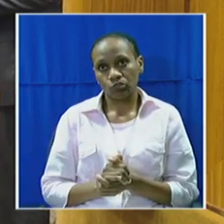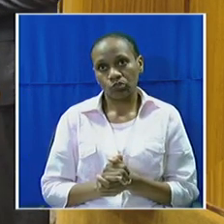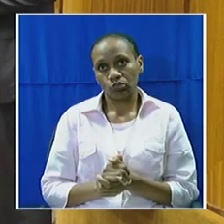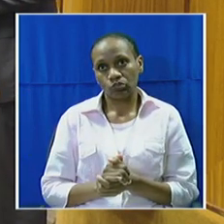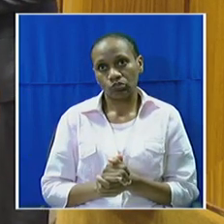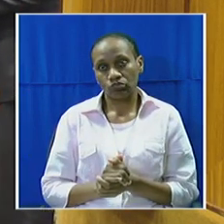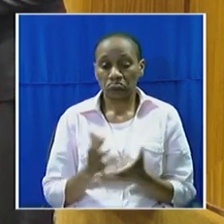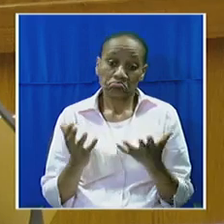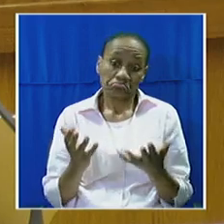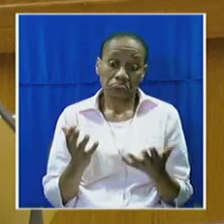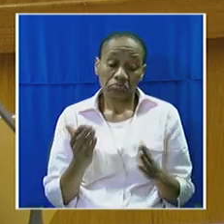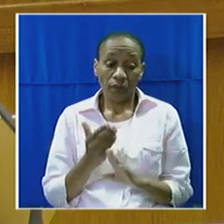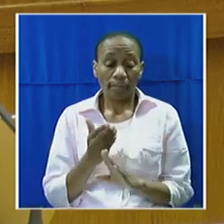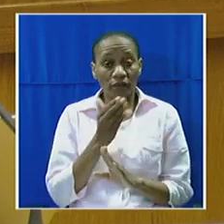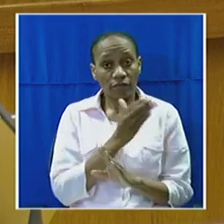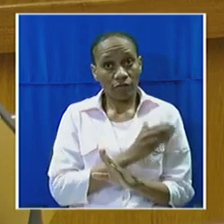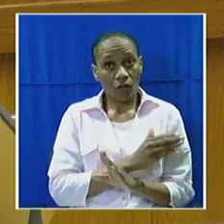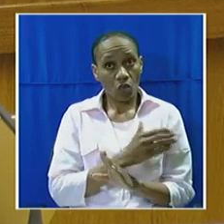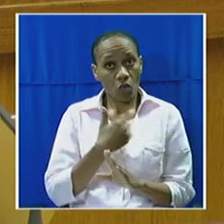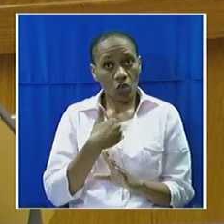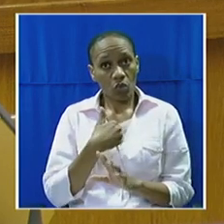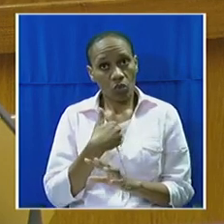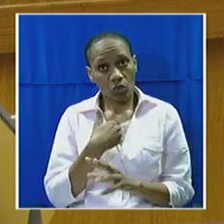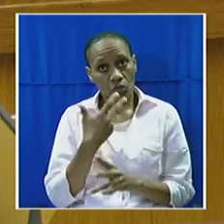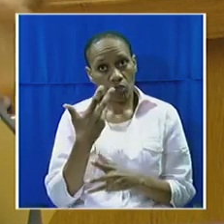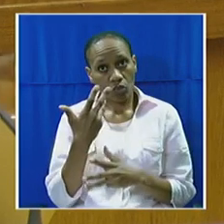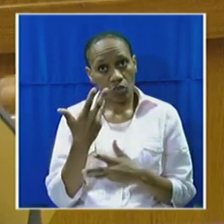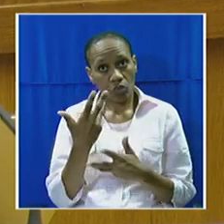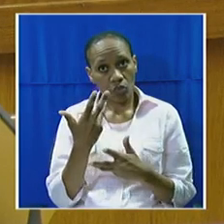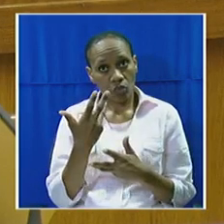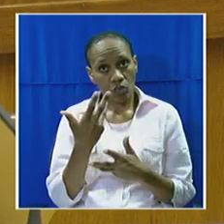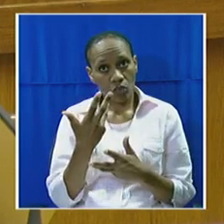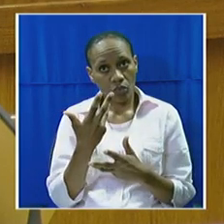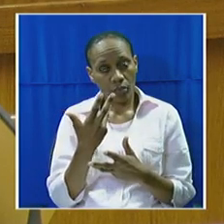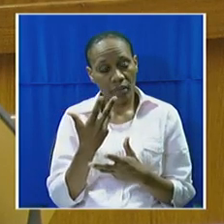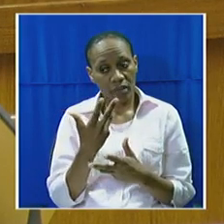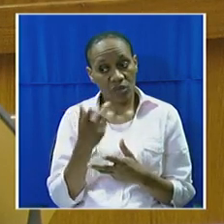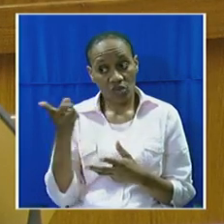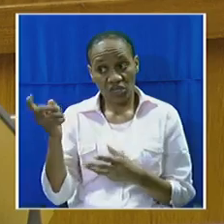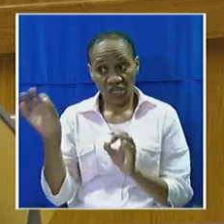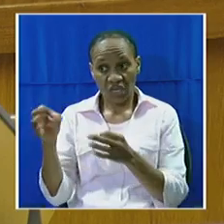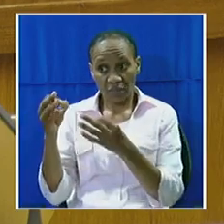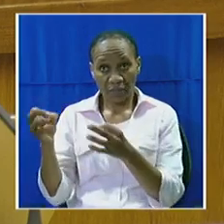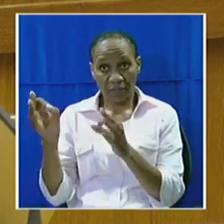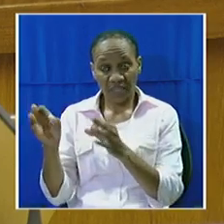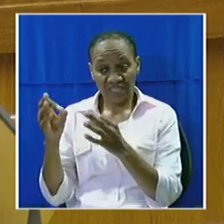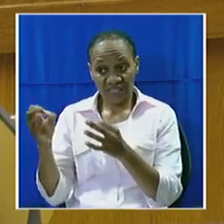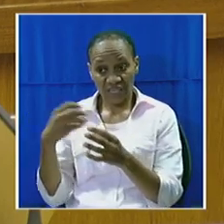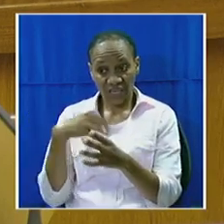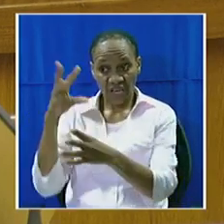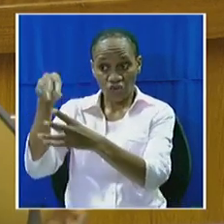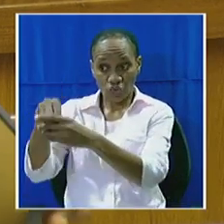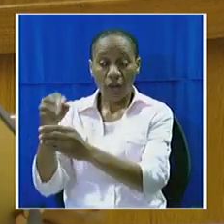Maybe before one could not join the chorus of those that are spreading the political